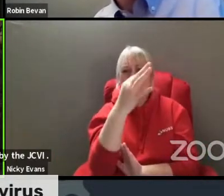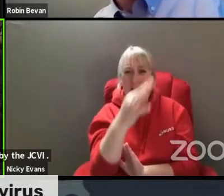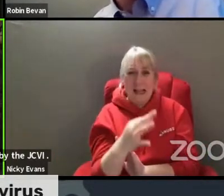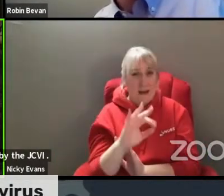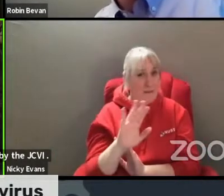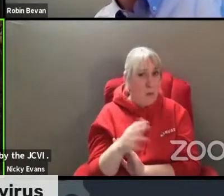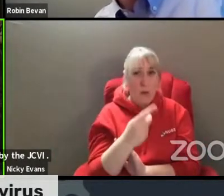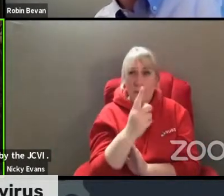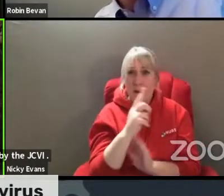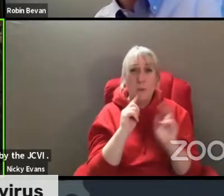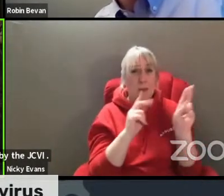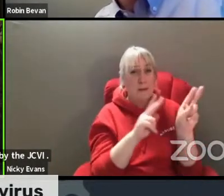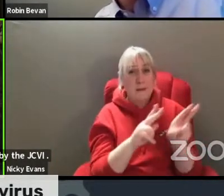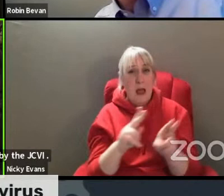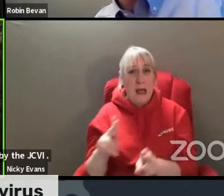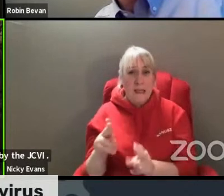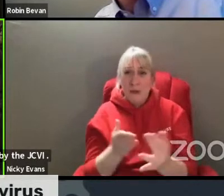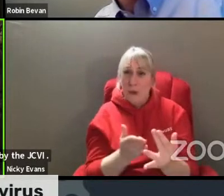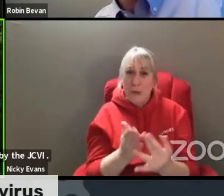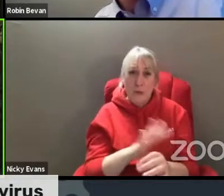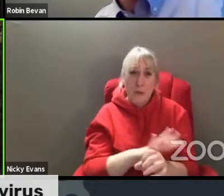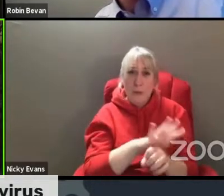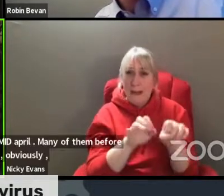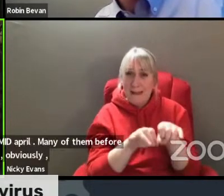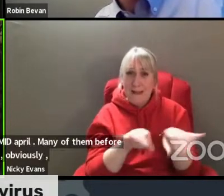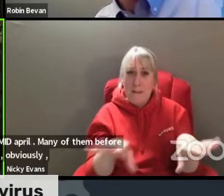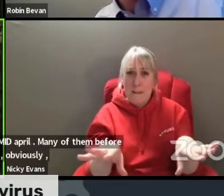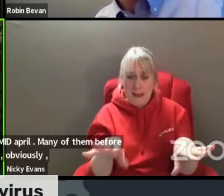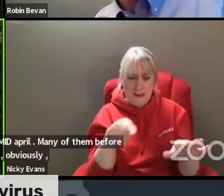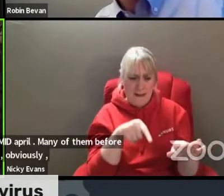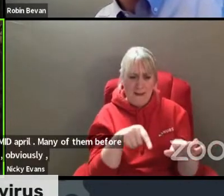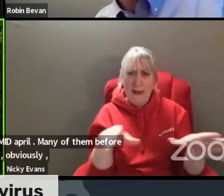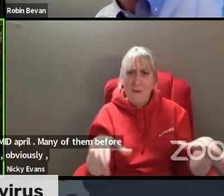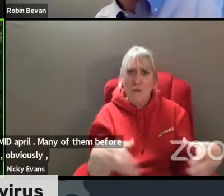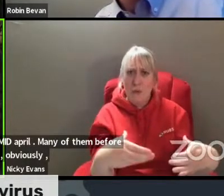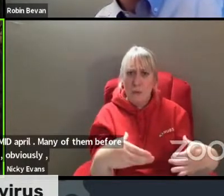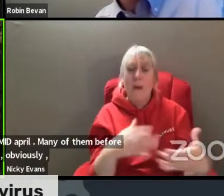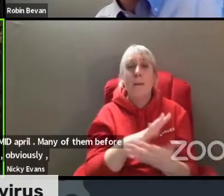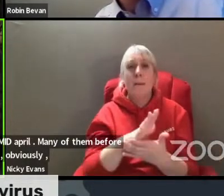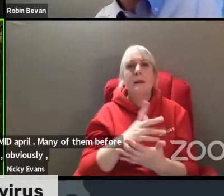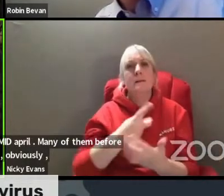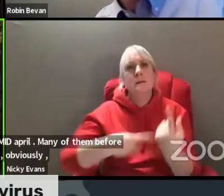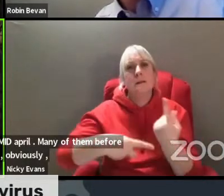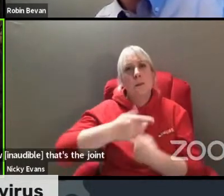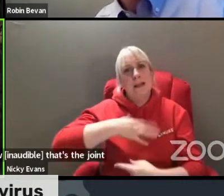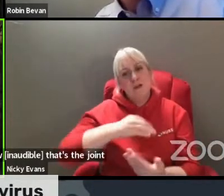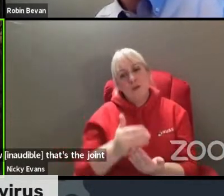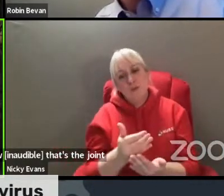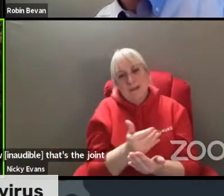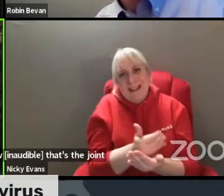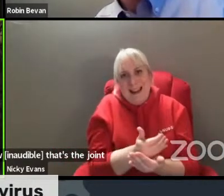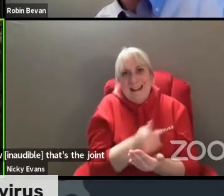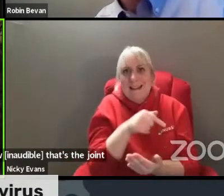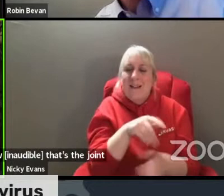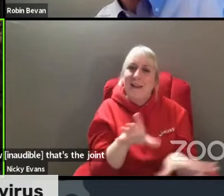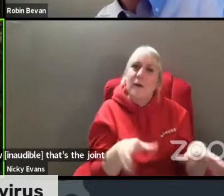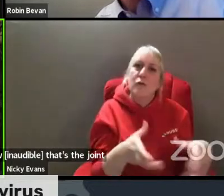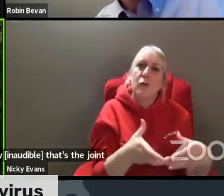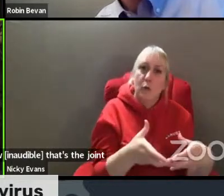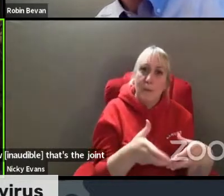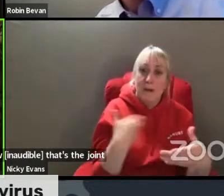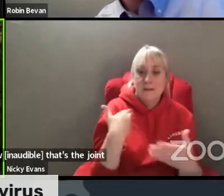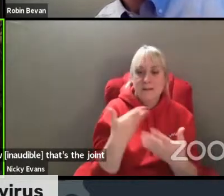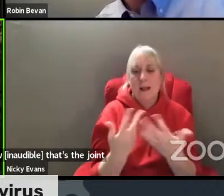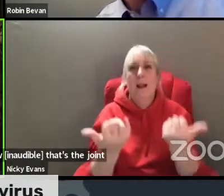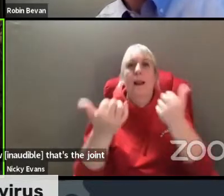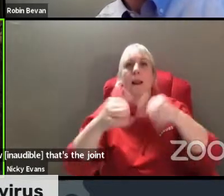pandemic. So we really think that this is important, that we offer as much protection to those people as we can until their vaccines